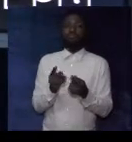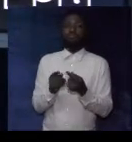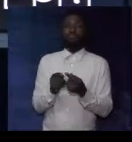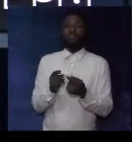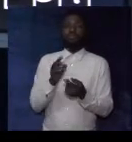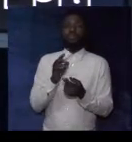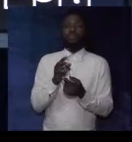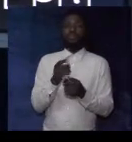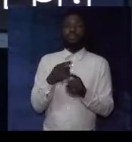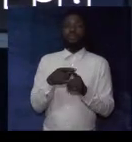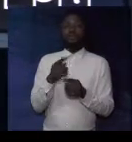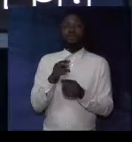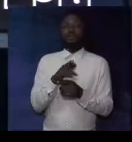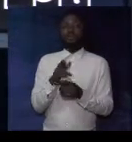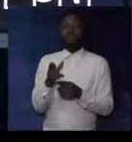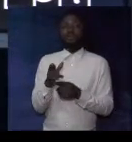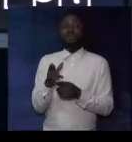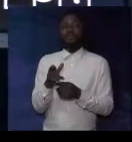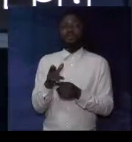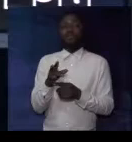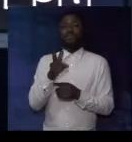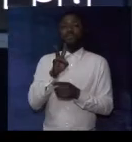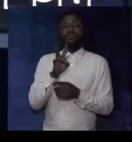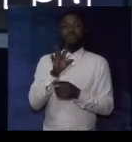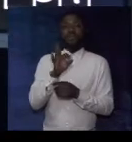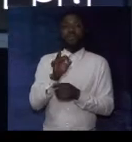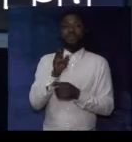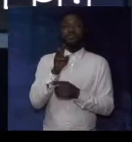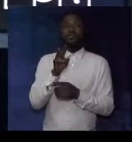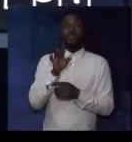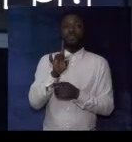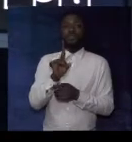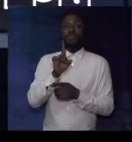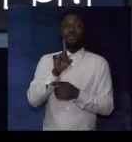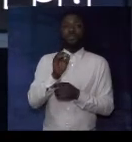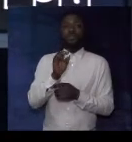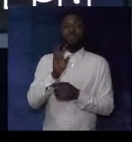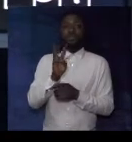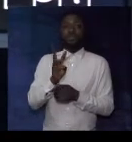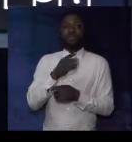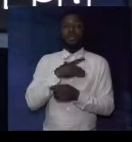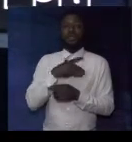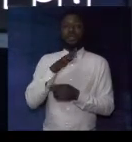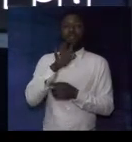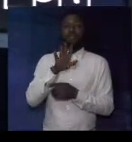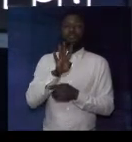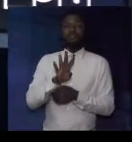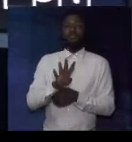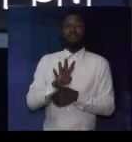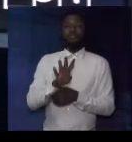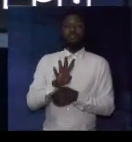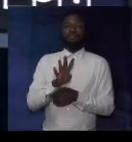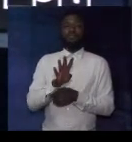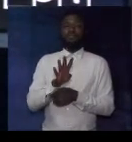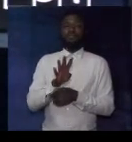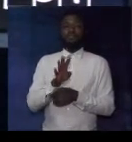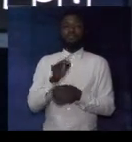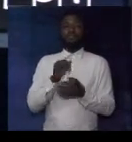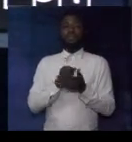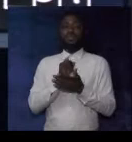places that are 2 digits, we put from the right 79, 28, 106, and